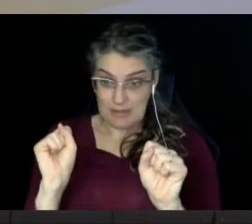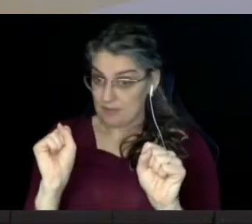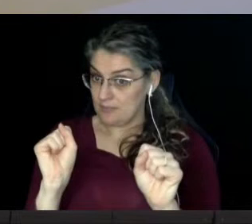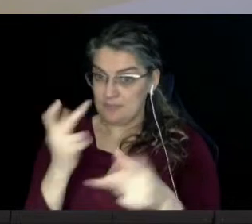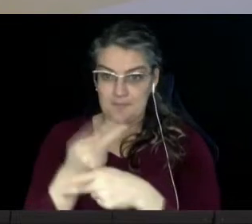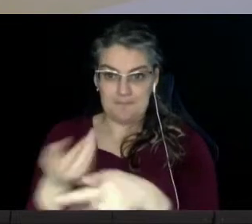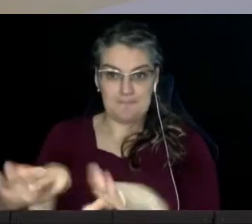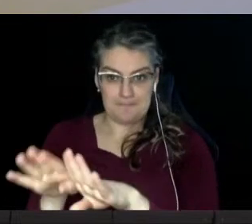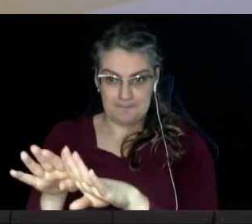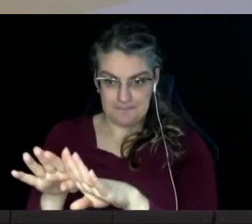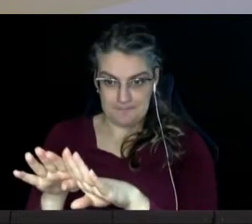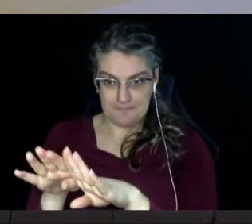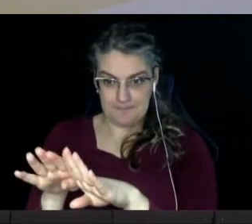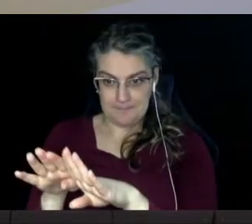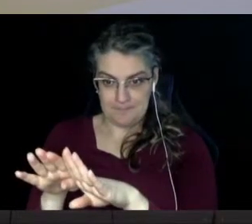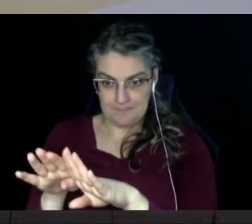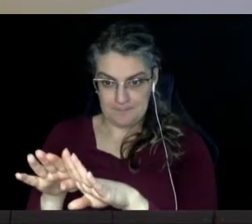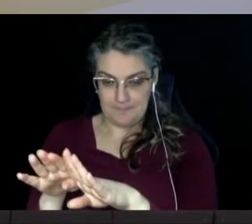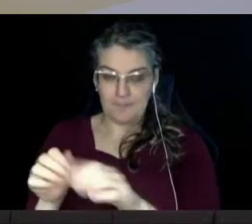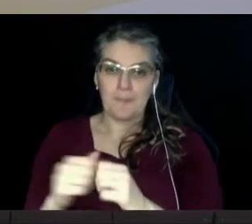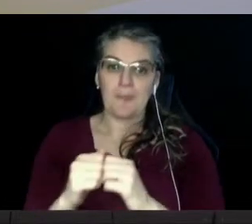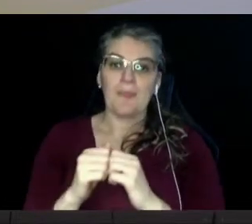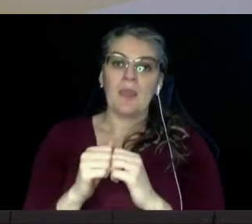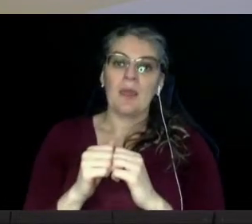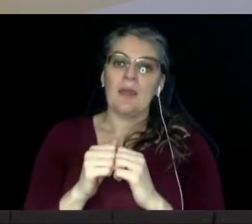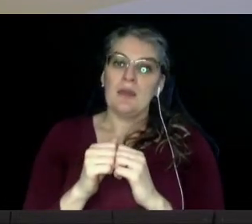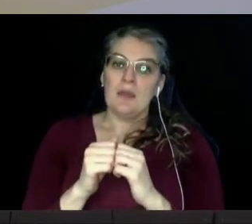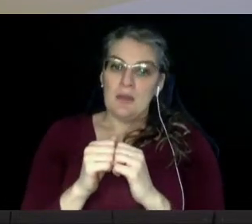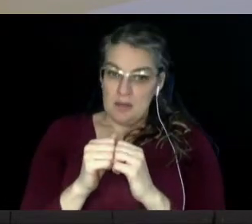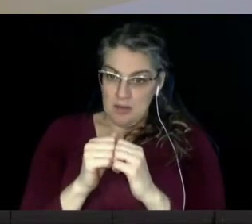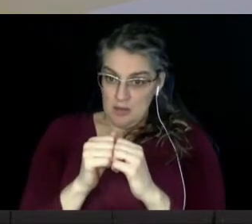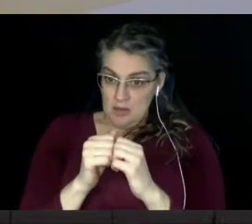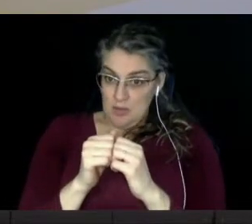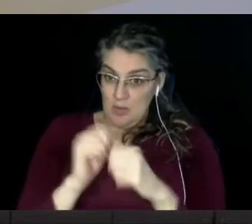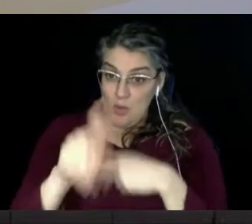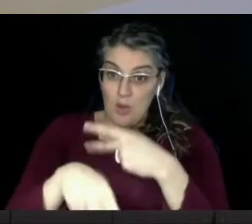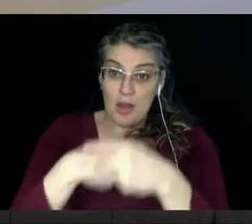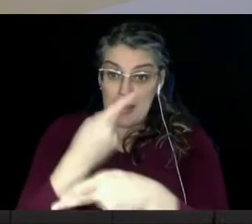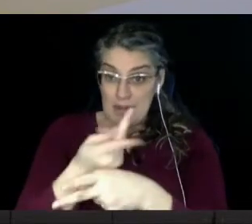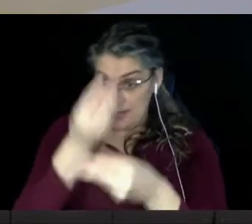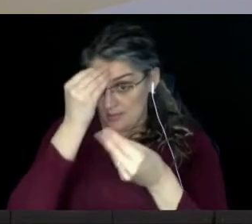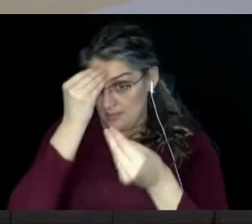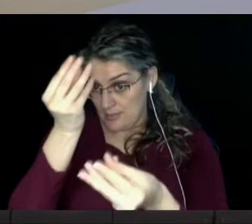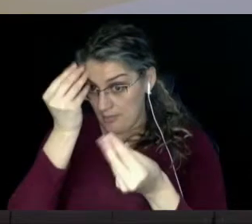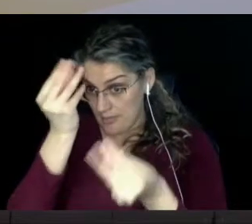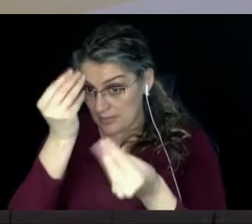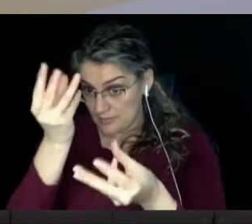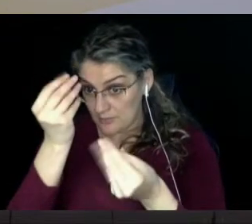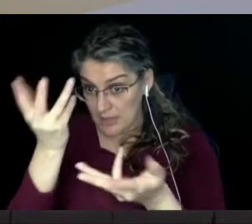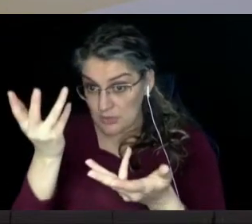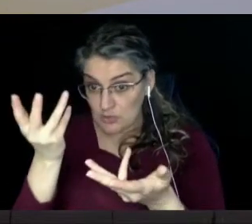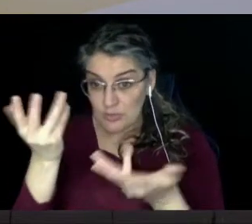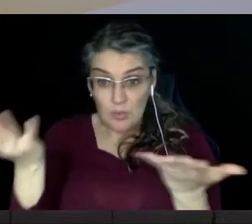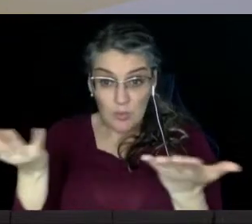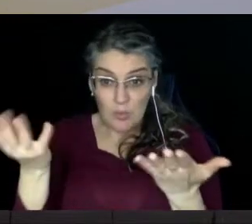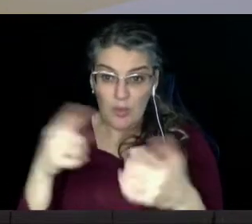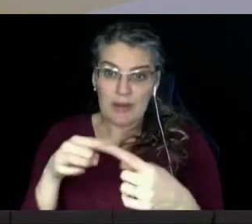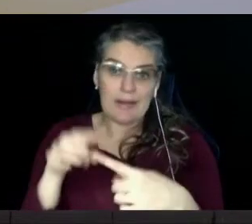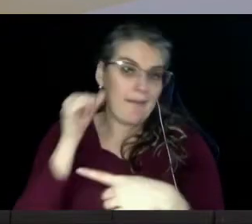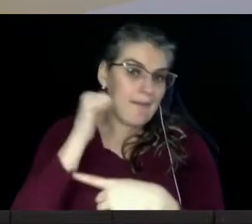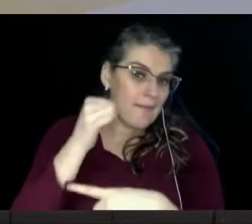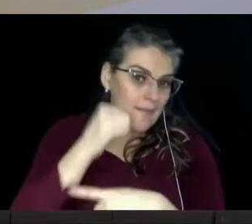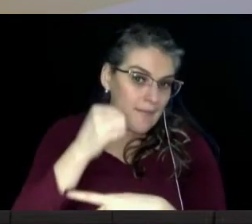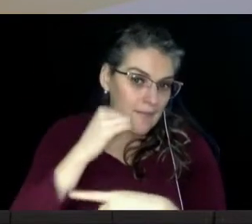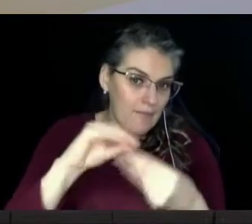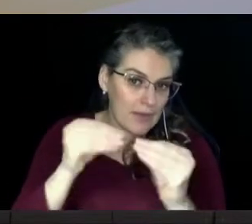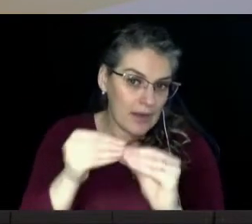it is, the kinds of information, I think we've talked about it, but looking at how many cases per day over a